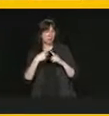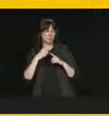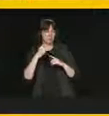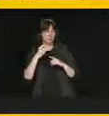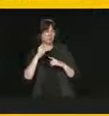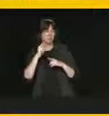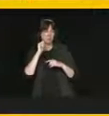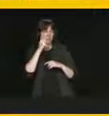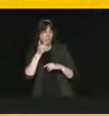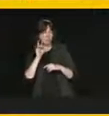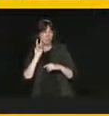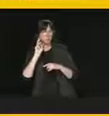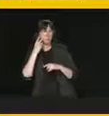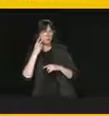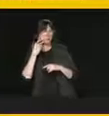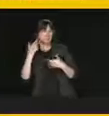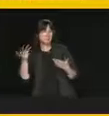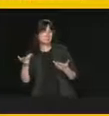concretely,